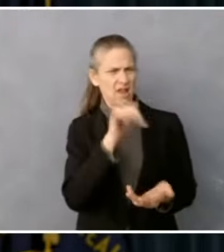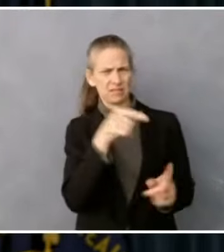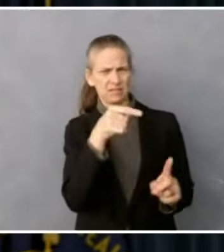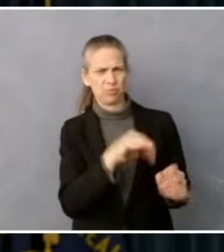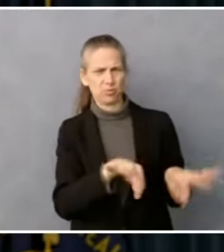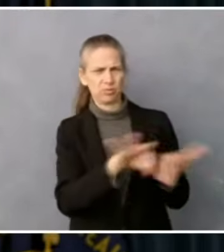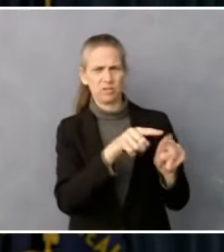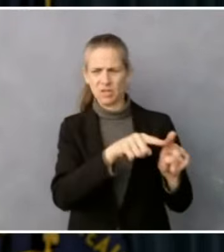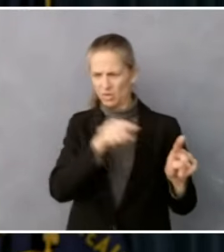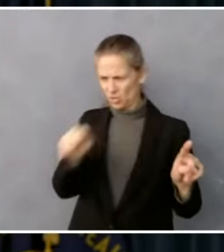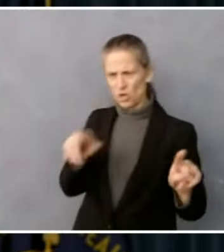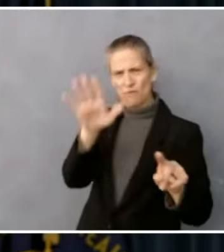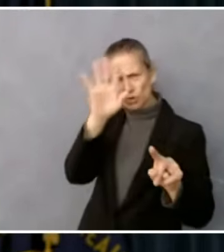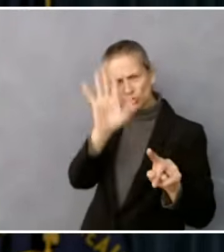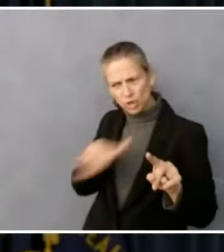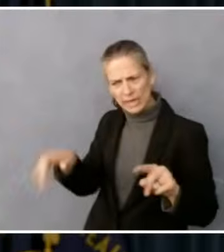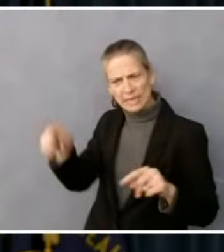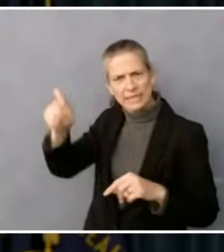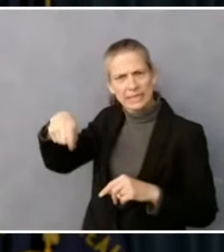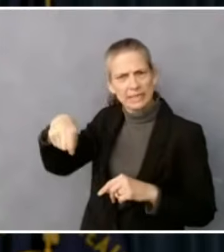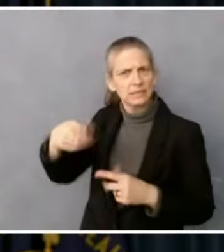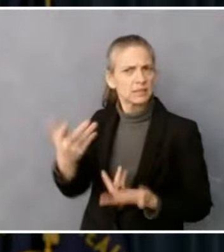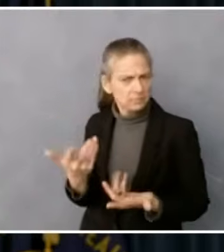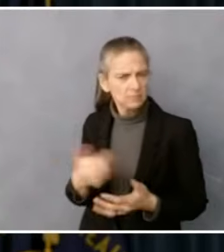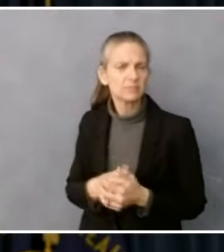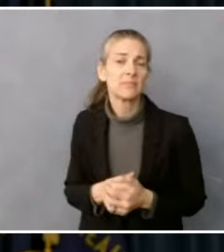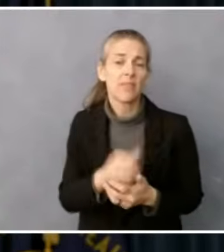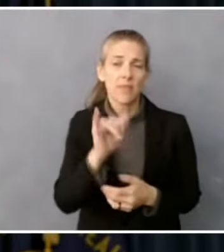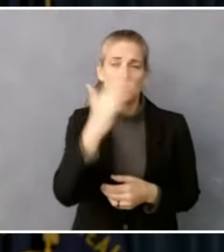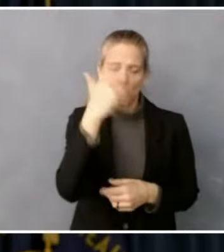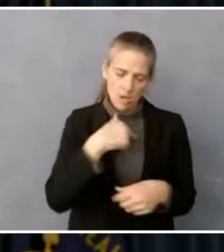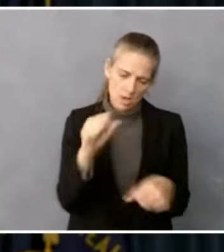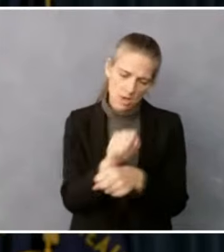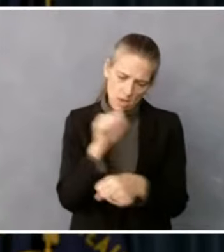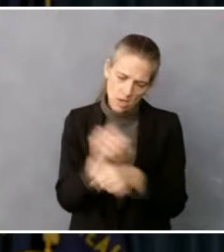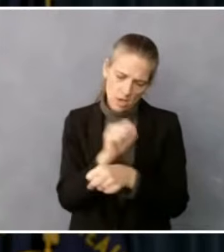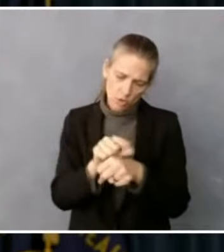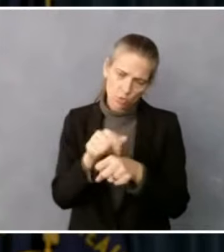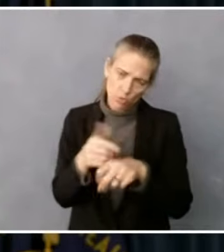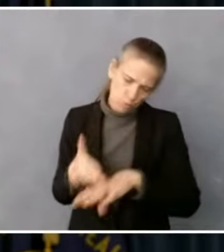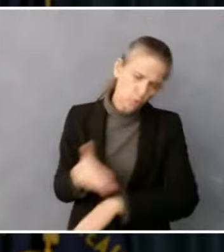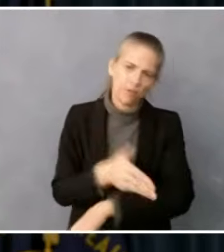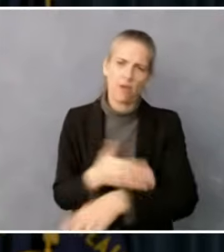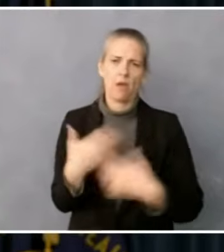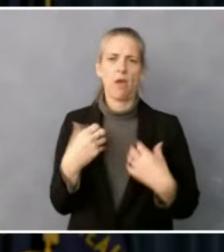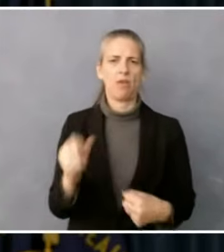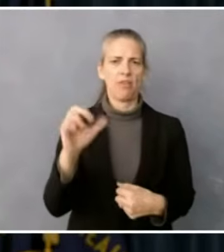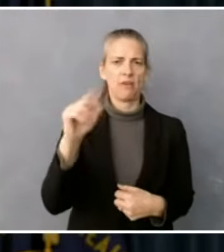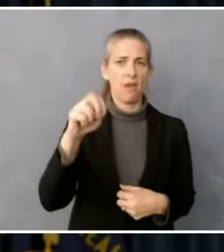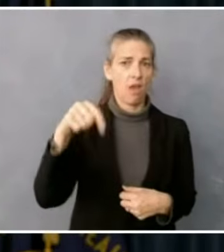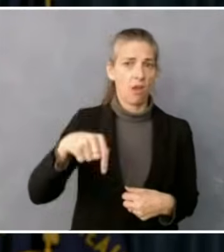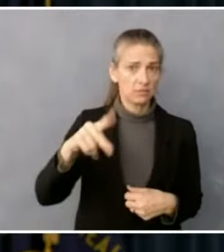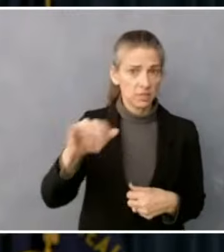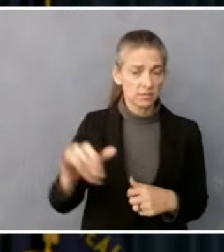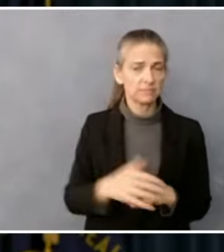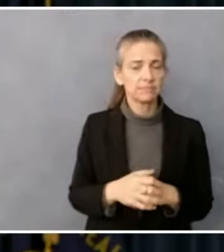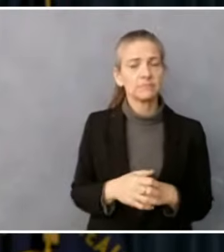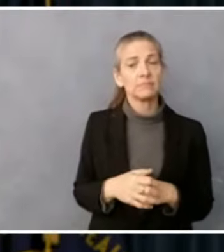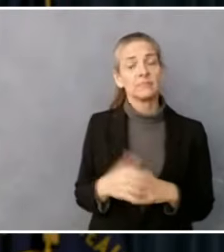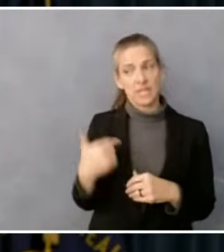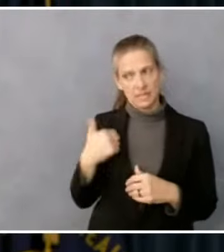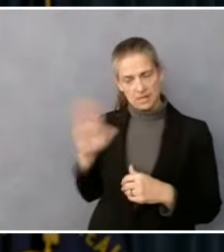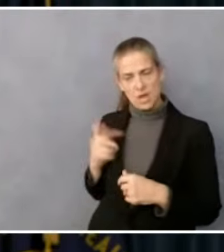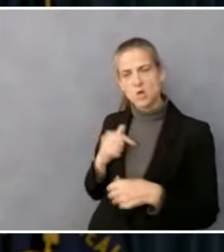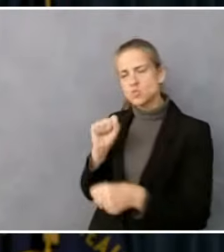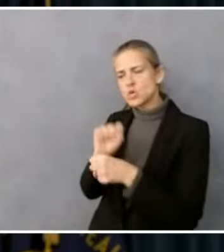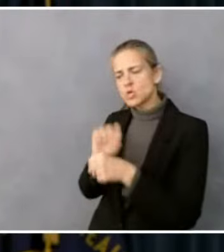of need. That's why I've worked tirelessly to improve health care across the Commonwealth. During my first week in office, I worked to protect critical health care for